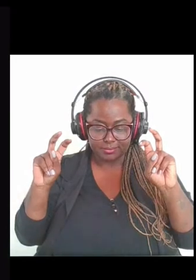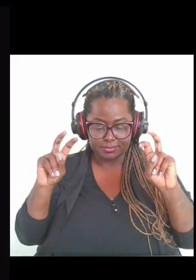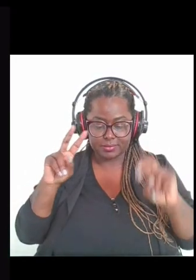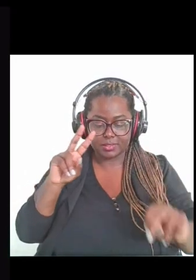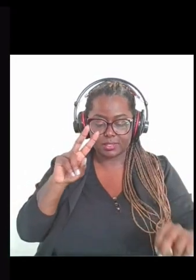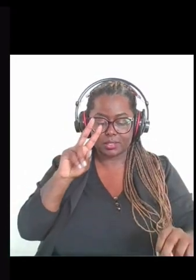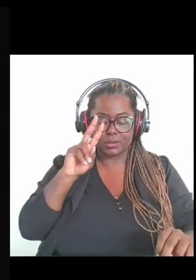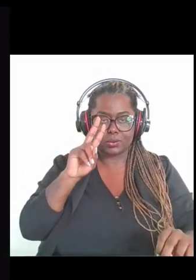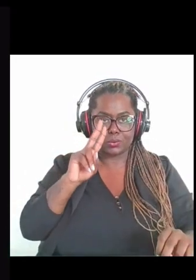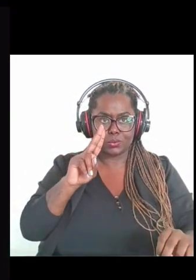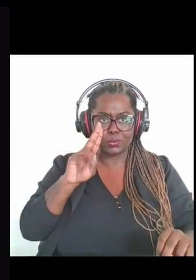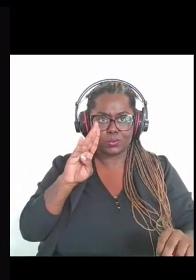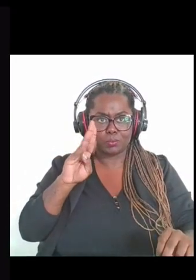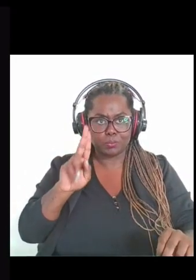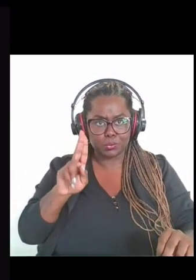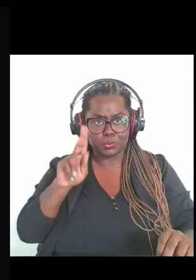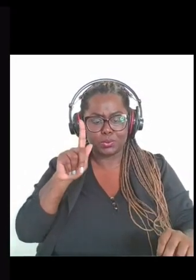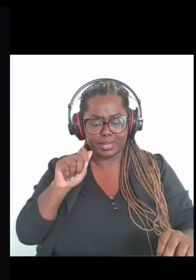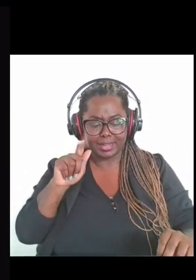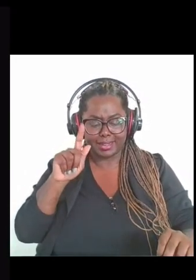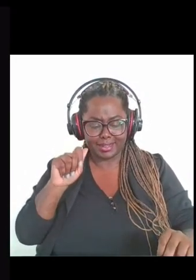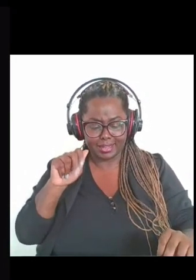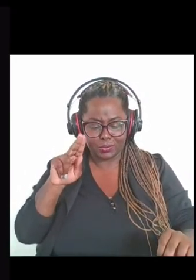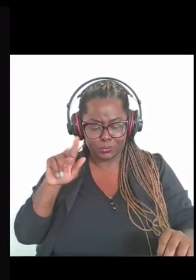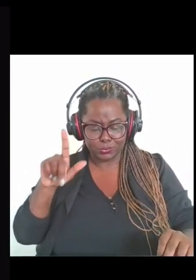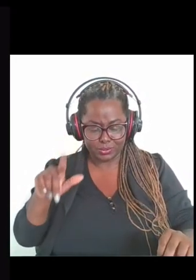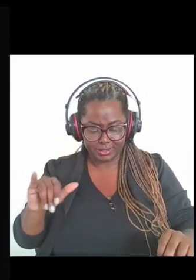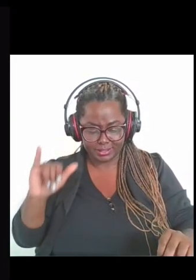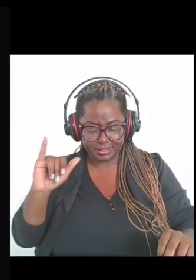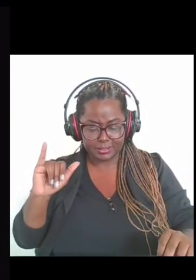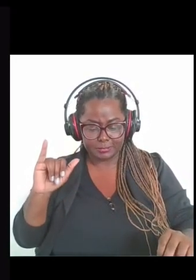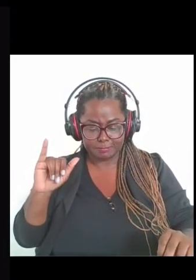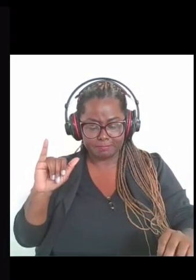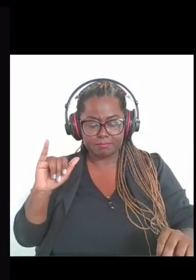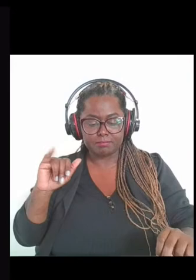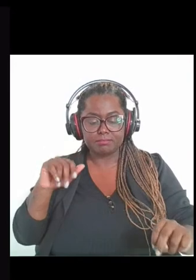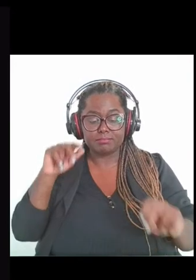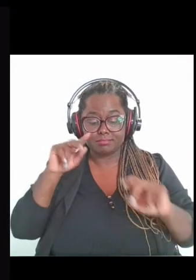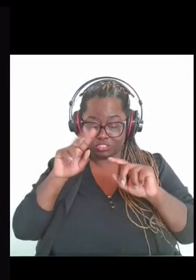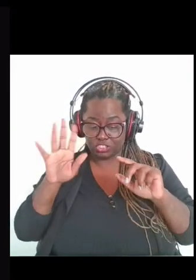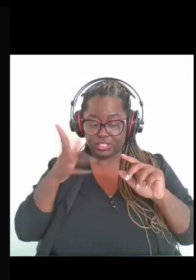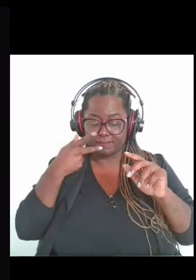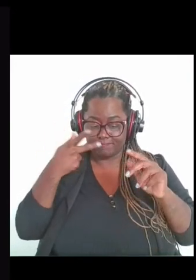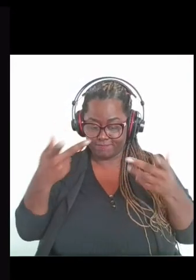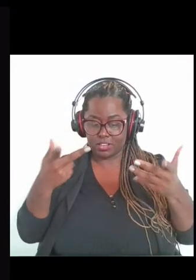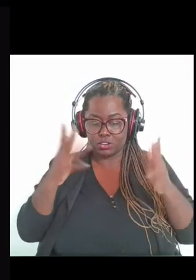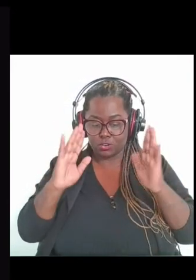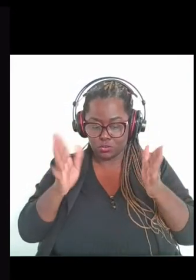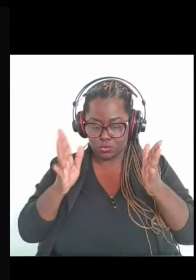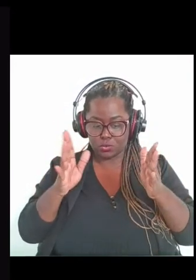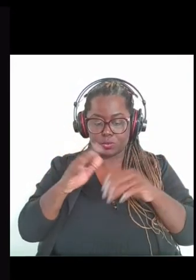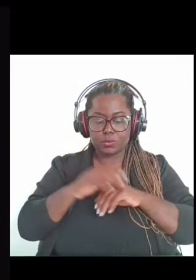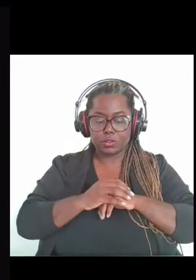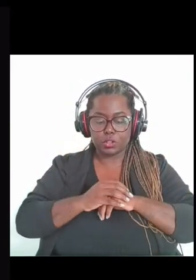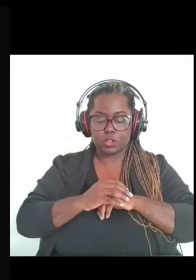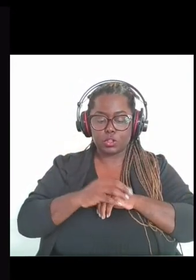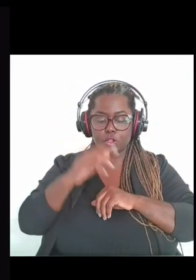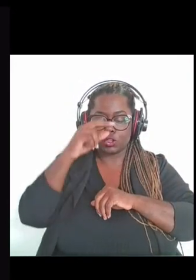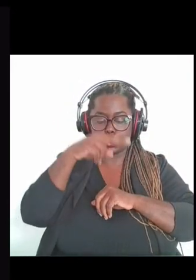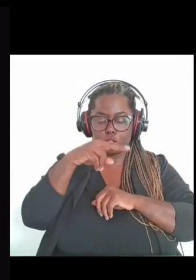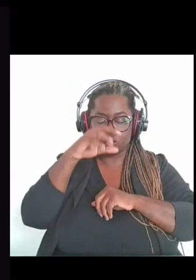has already explored nanga and daughter is an unsettling category moreover